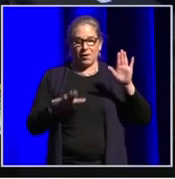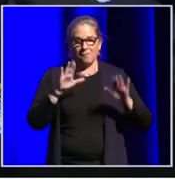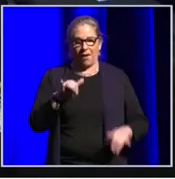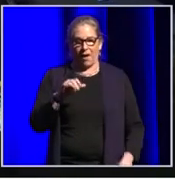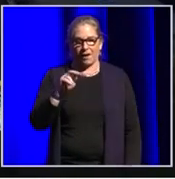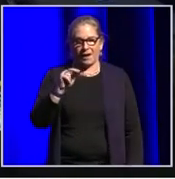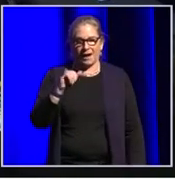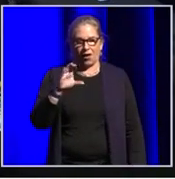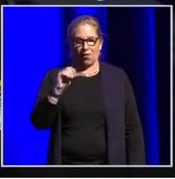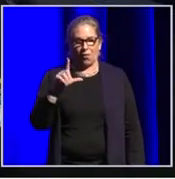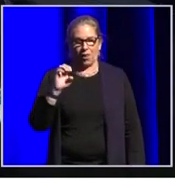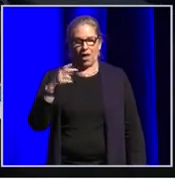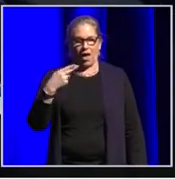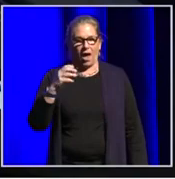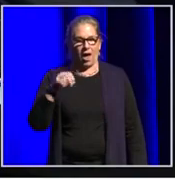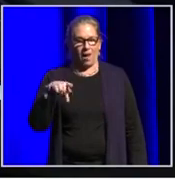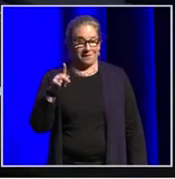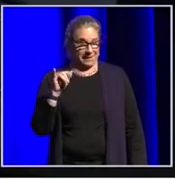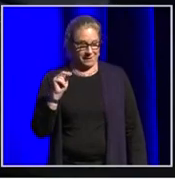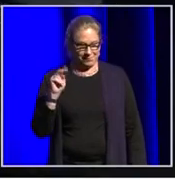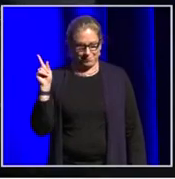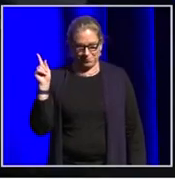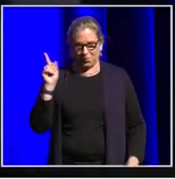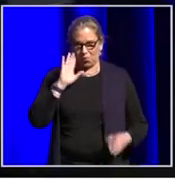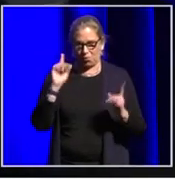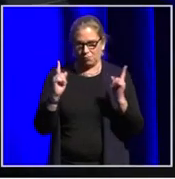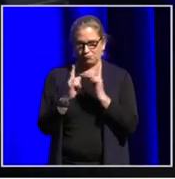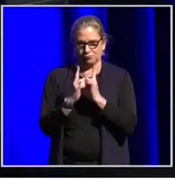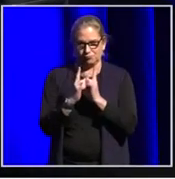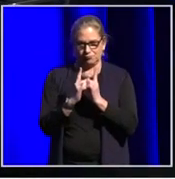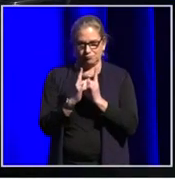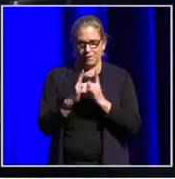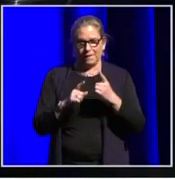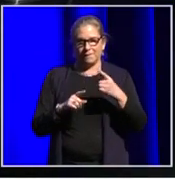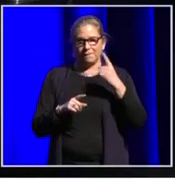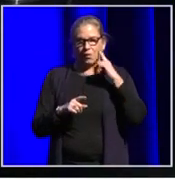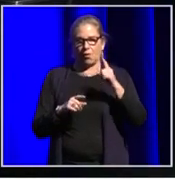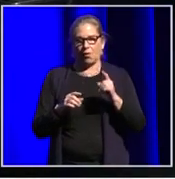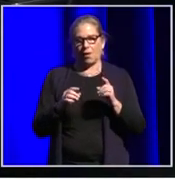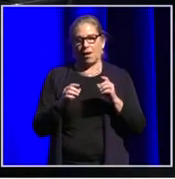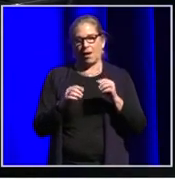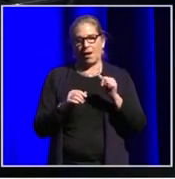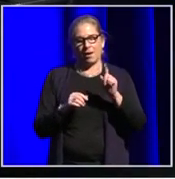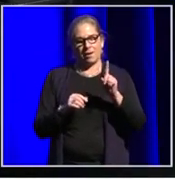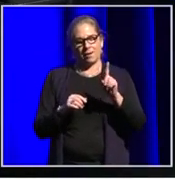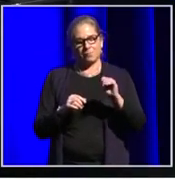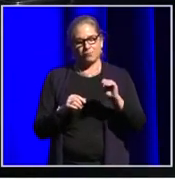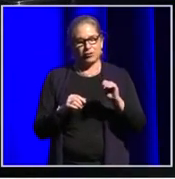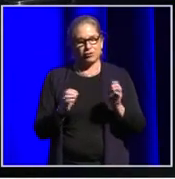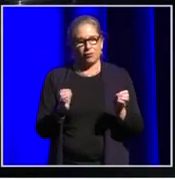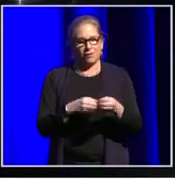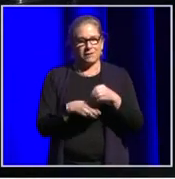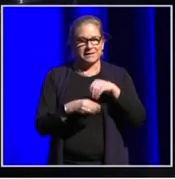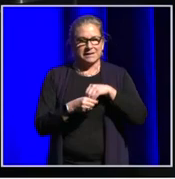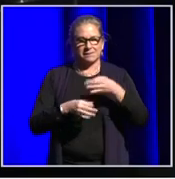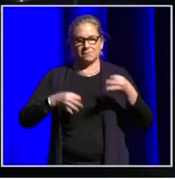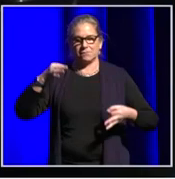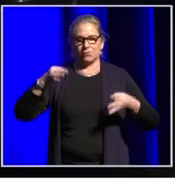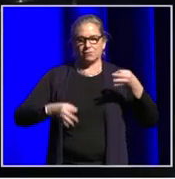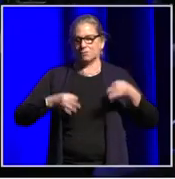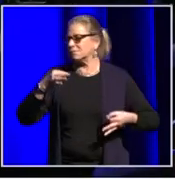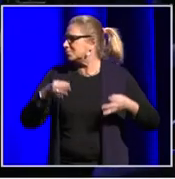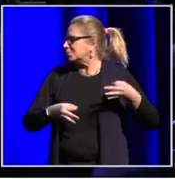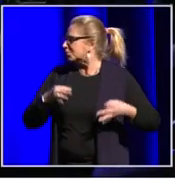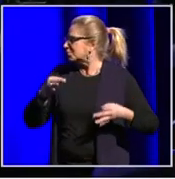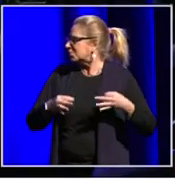Columbia Office of Administrative Hearings. And I know you have previously warned council member Allen that you are likely to He was unopposed